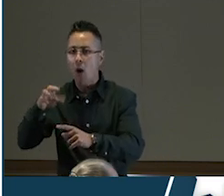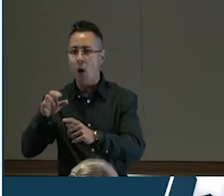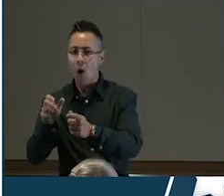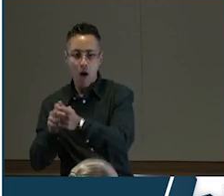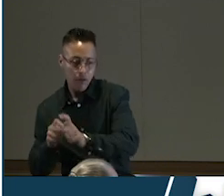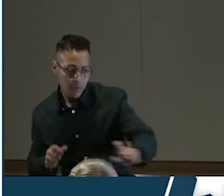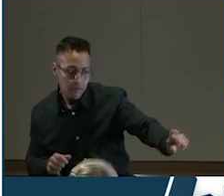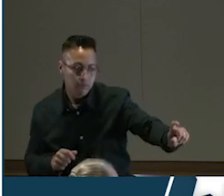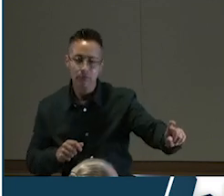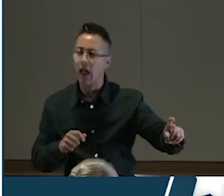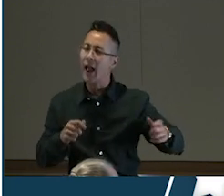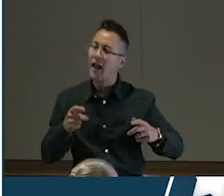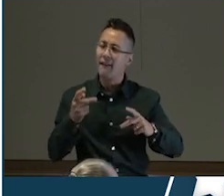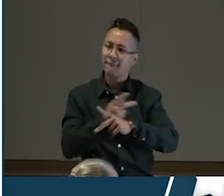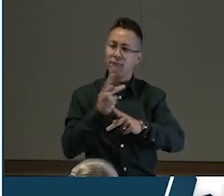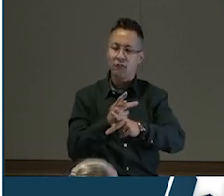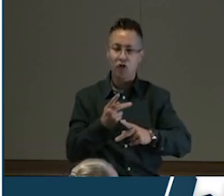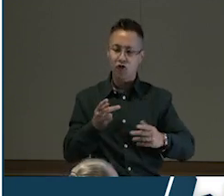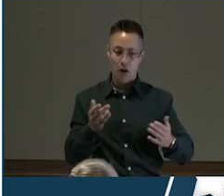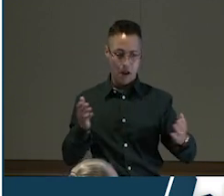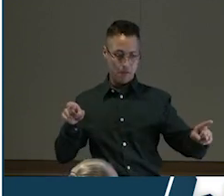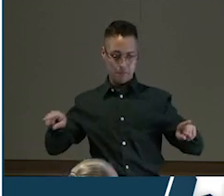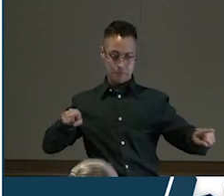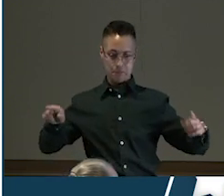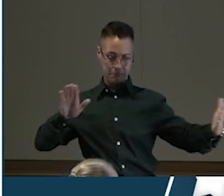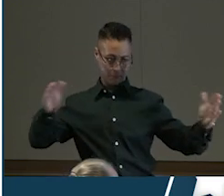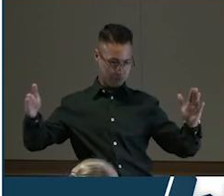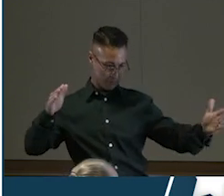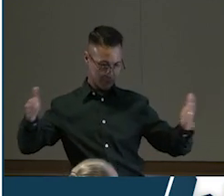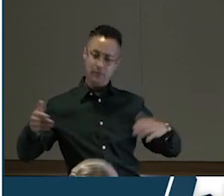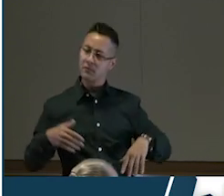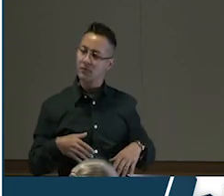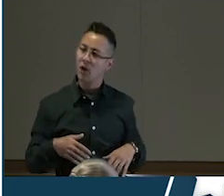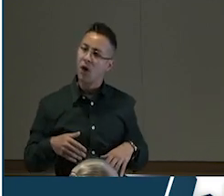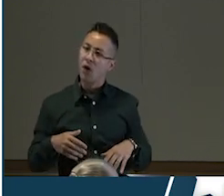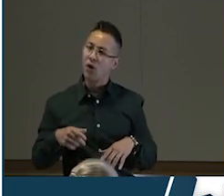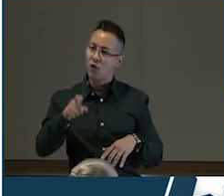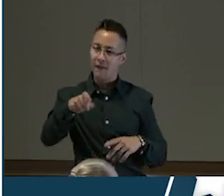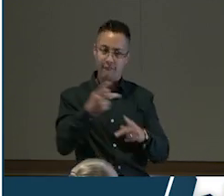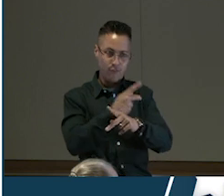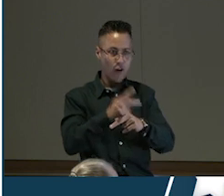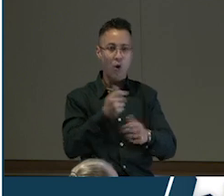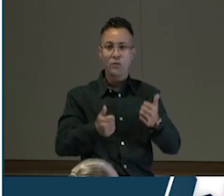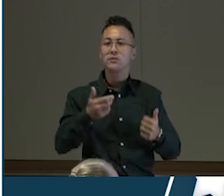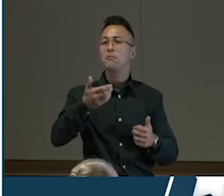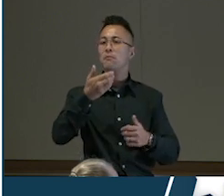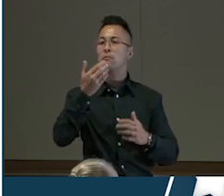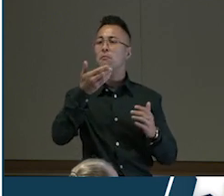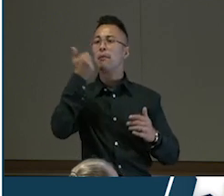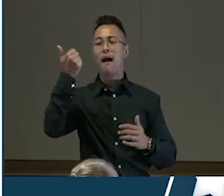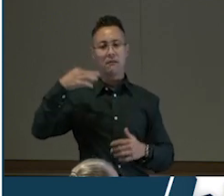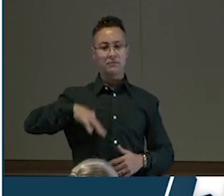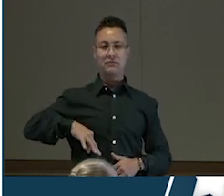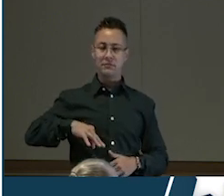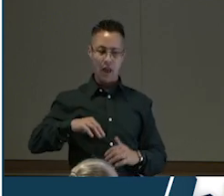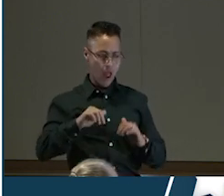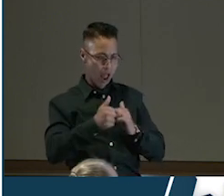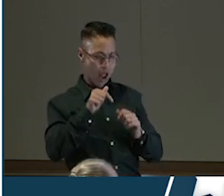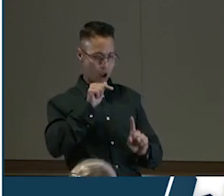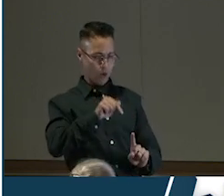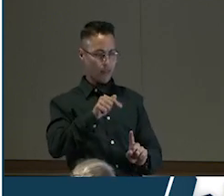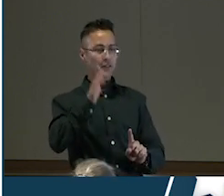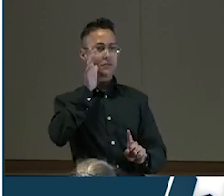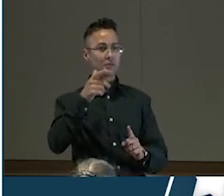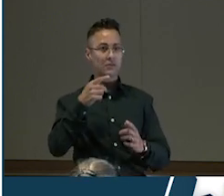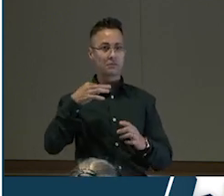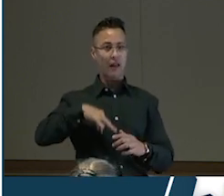differences, right? The proof is in the pudding. The results are easy to see, right? In the sense of, how is this going to work in my life, right? Like,